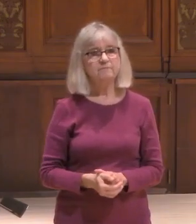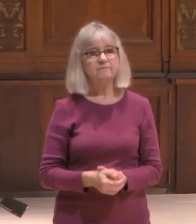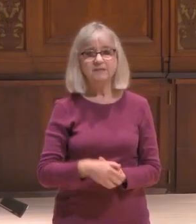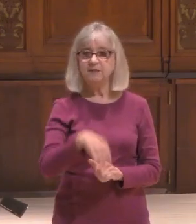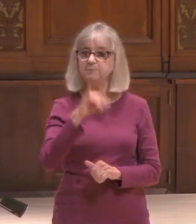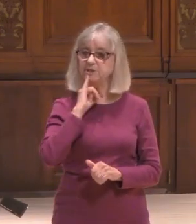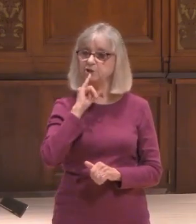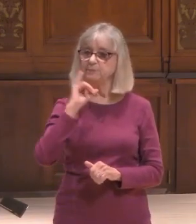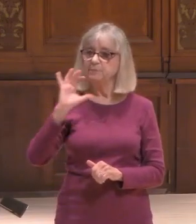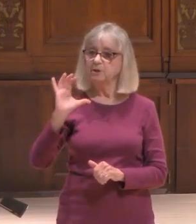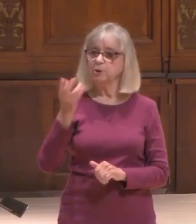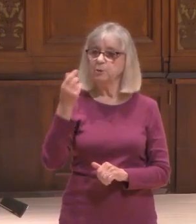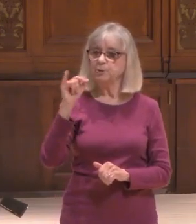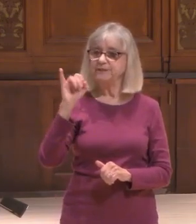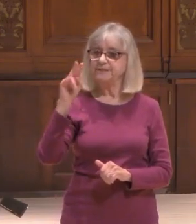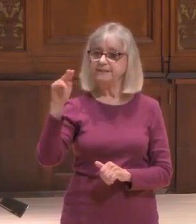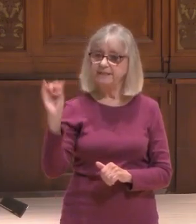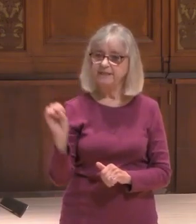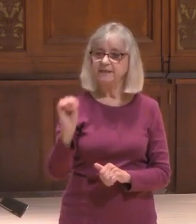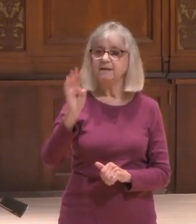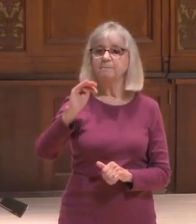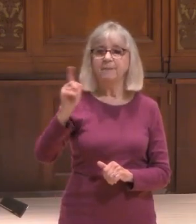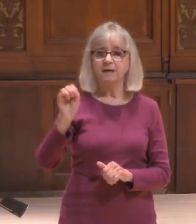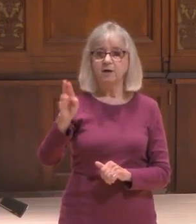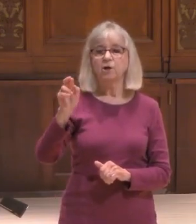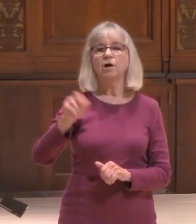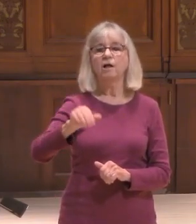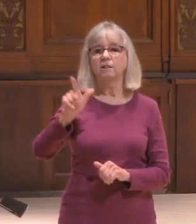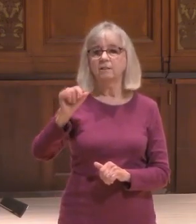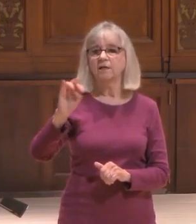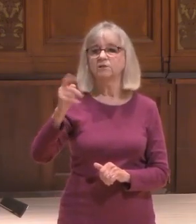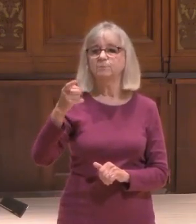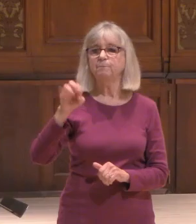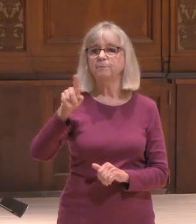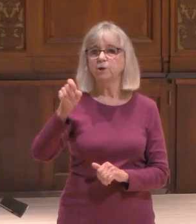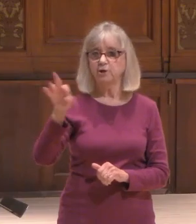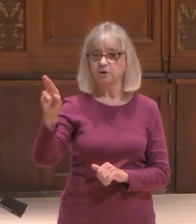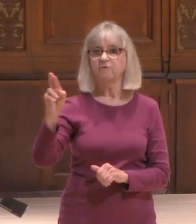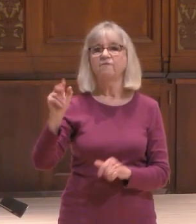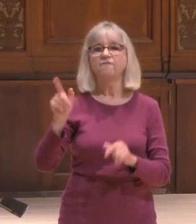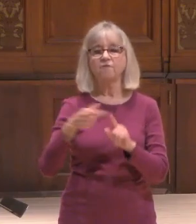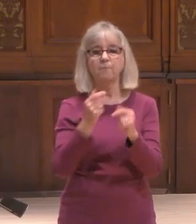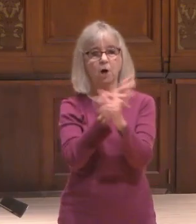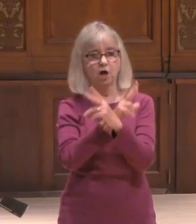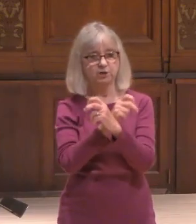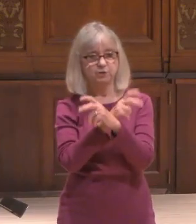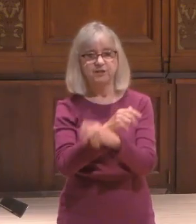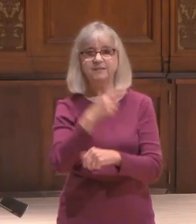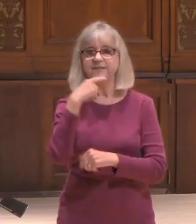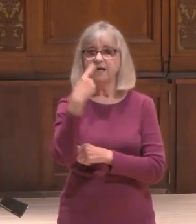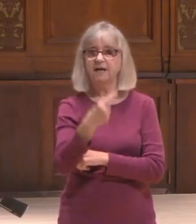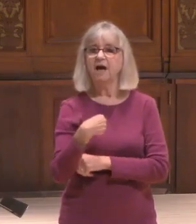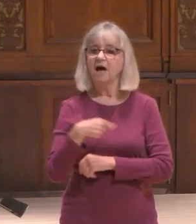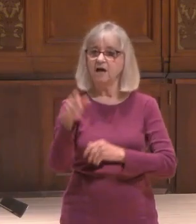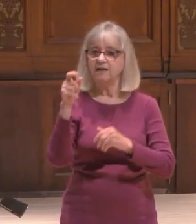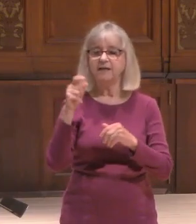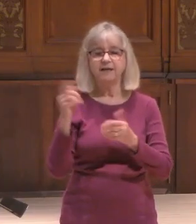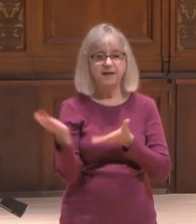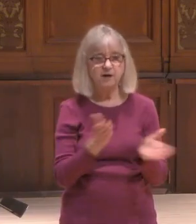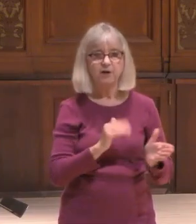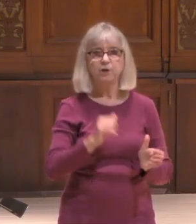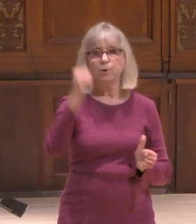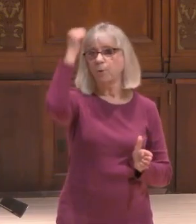Bishop Christine Mar Lummisberger from Austria wrote, "I carry your ordination."